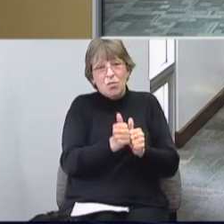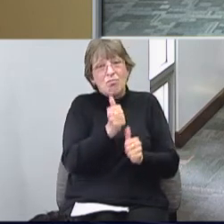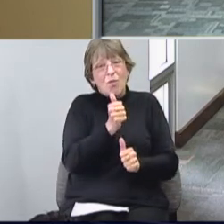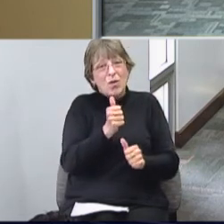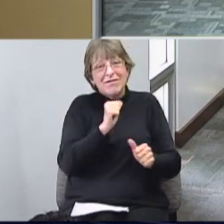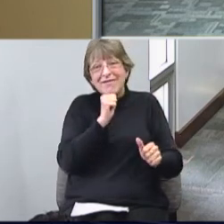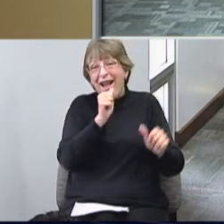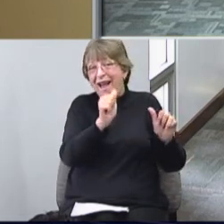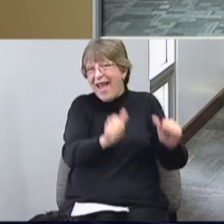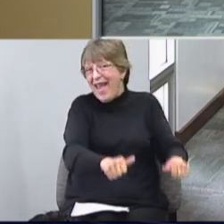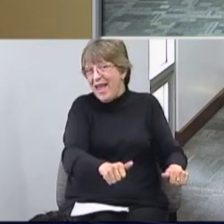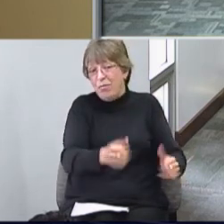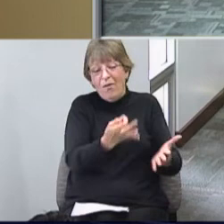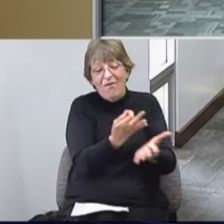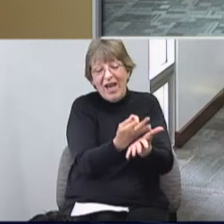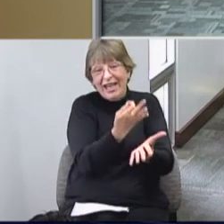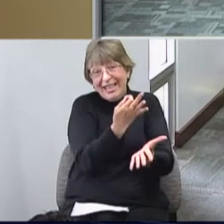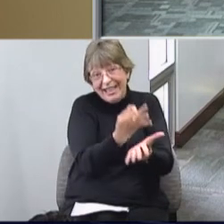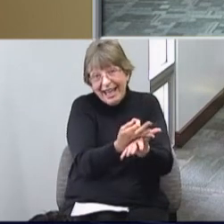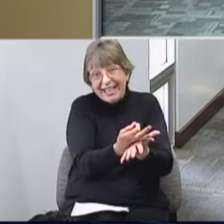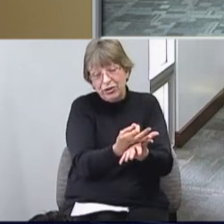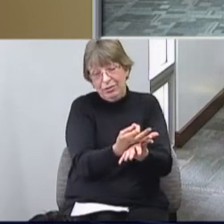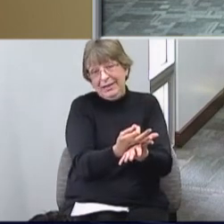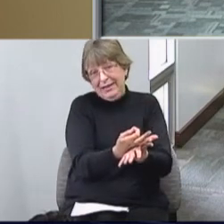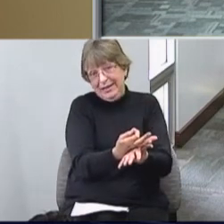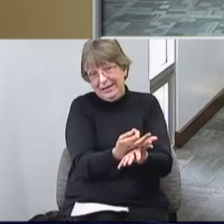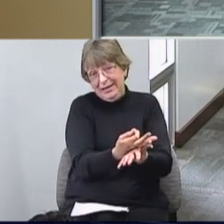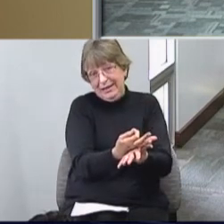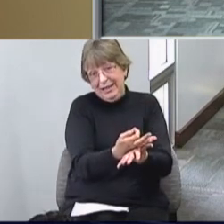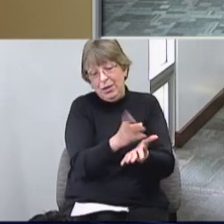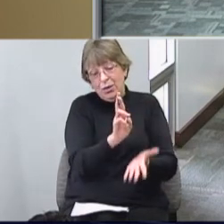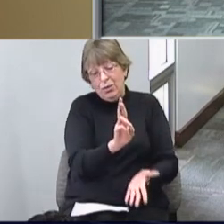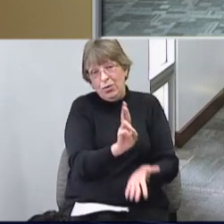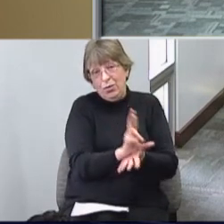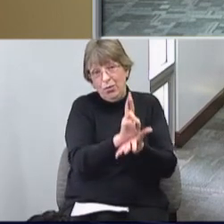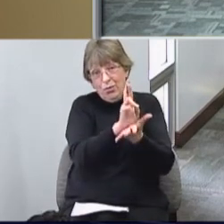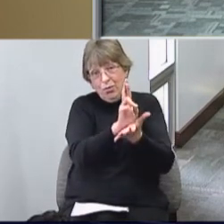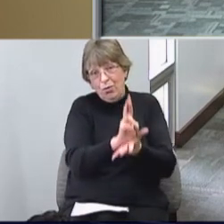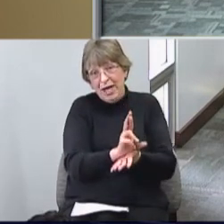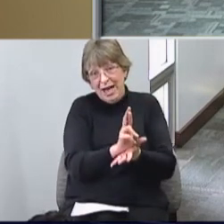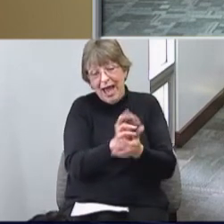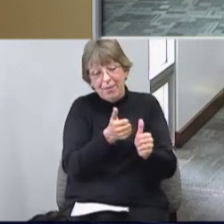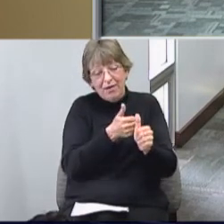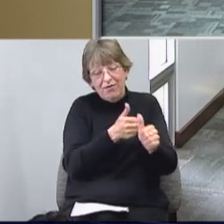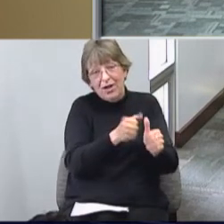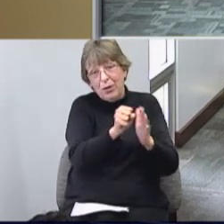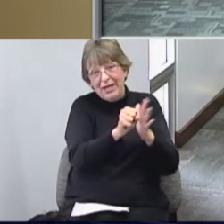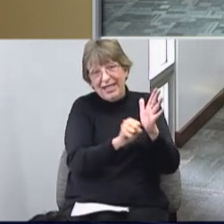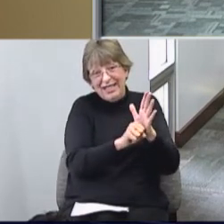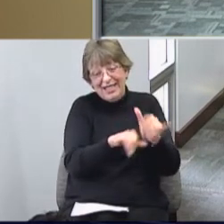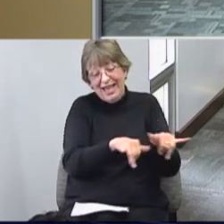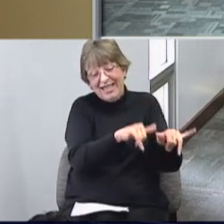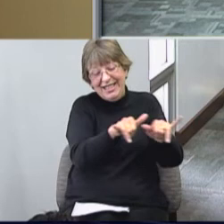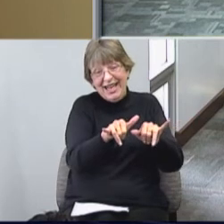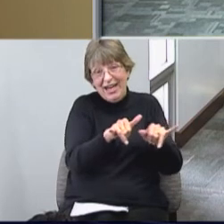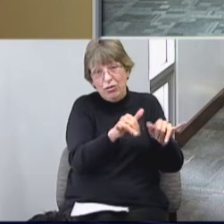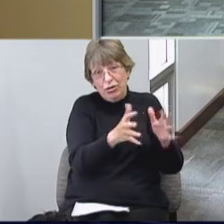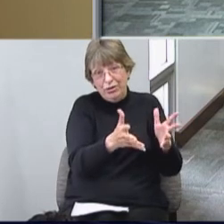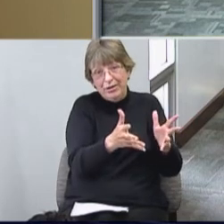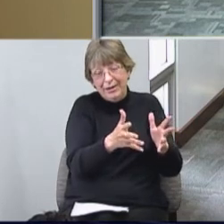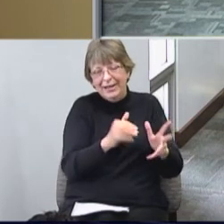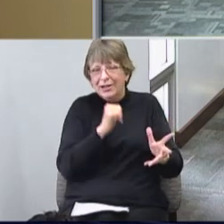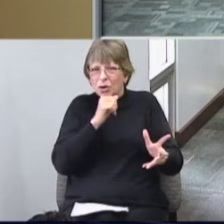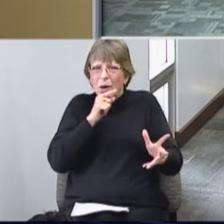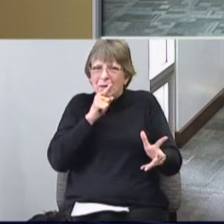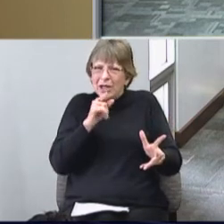unable financially to rehabilitate to those type of standards. So I'm not